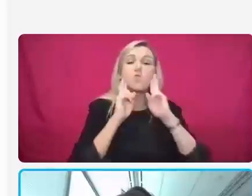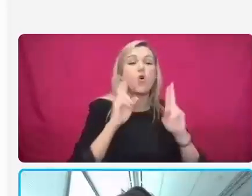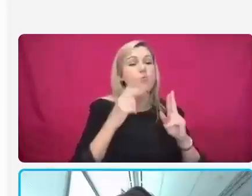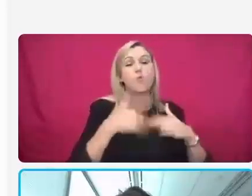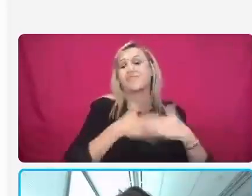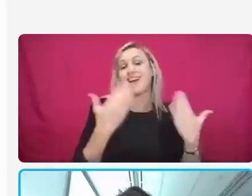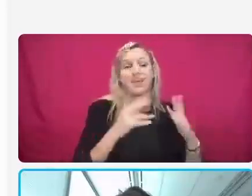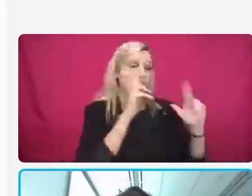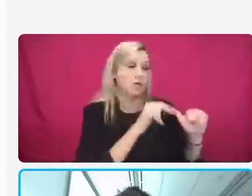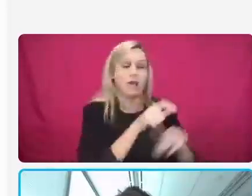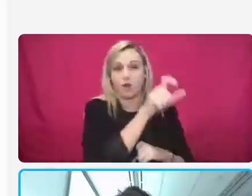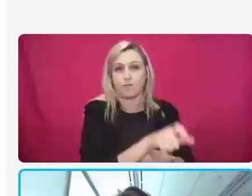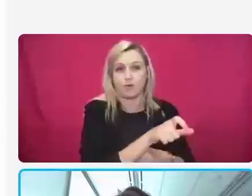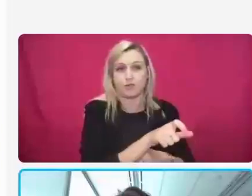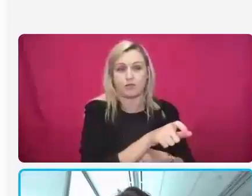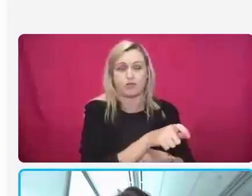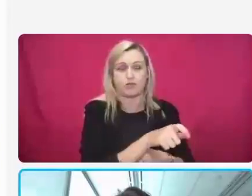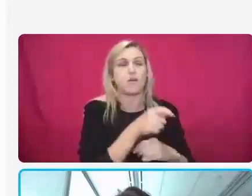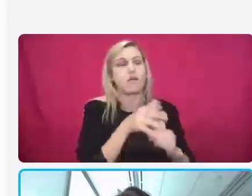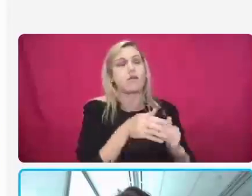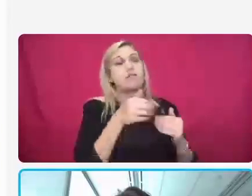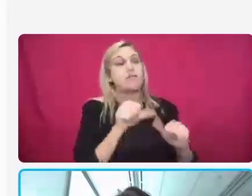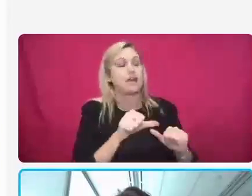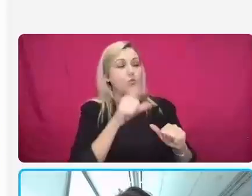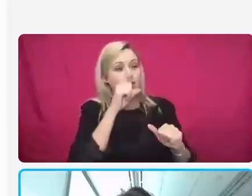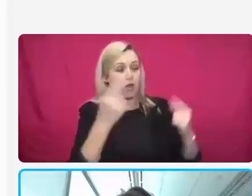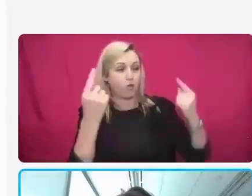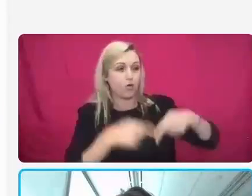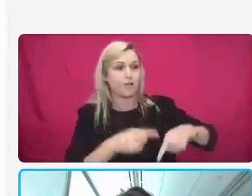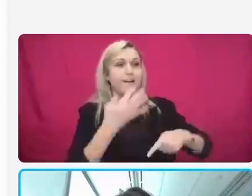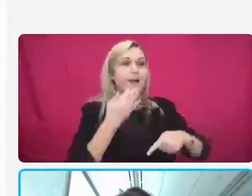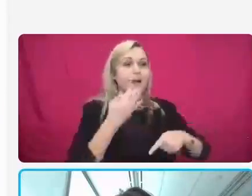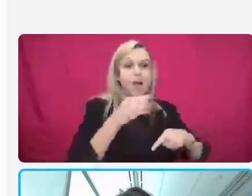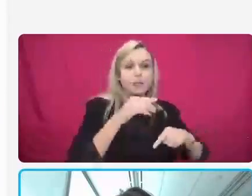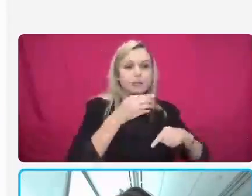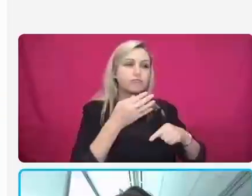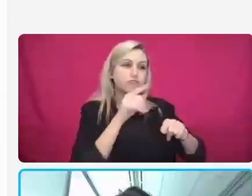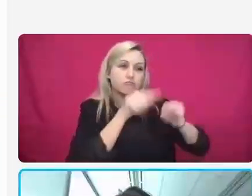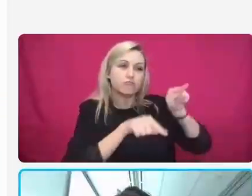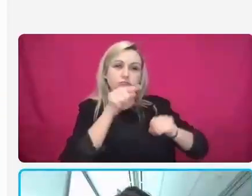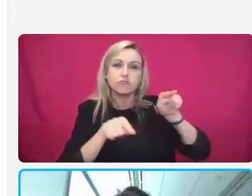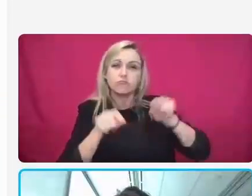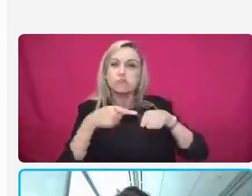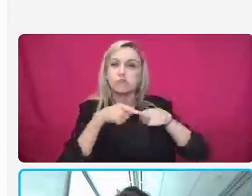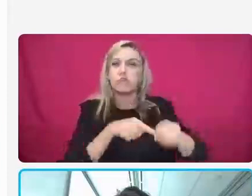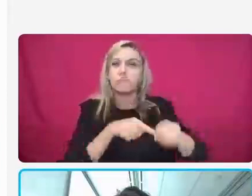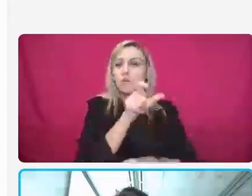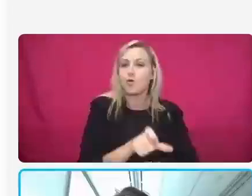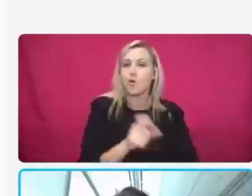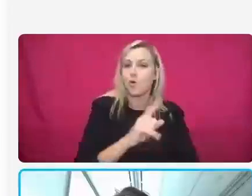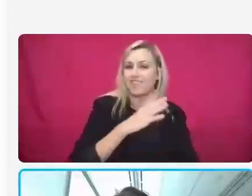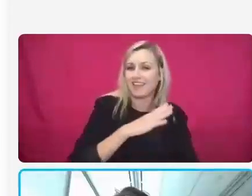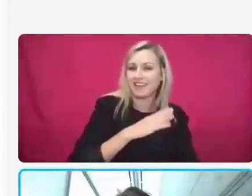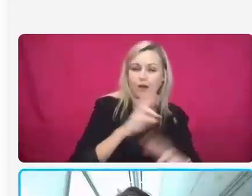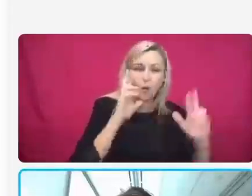This allows payments to be weighted to reflect the variation in the costs of providing care due to the different individual care needs of